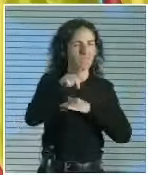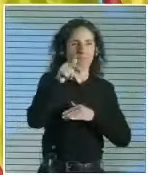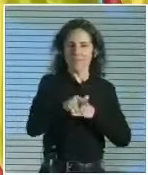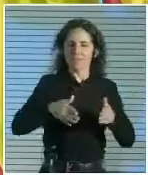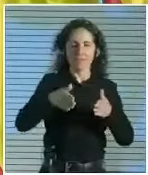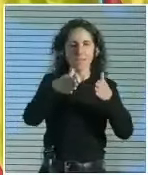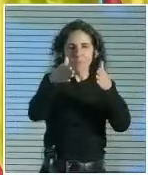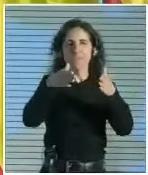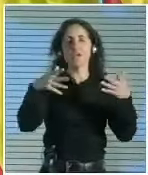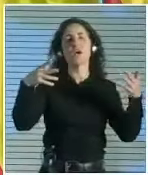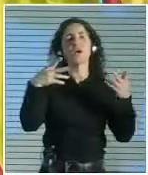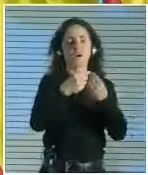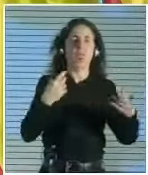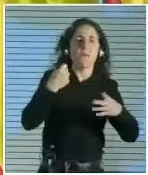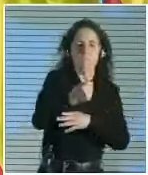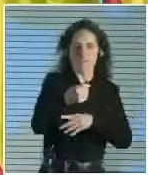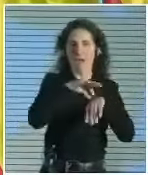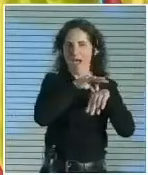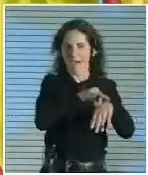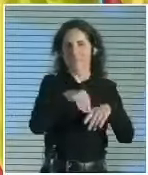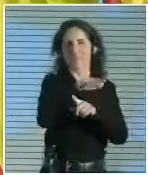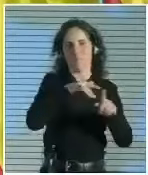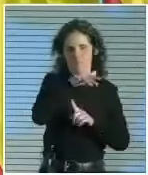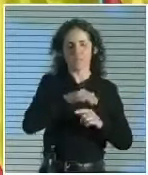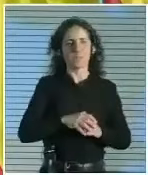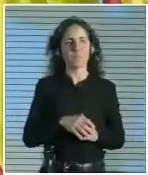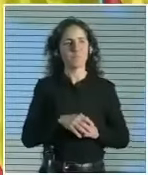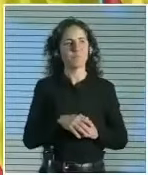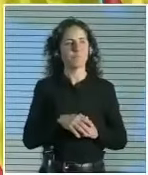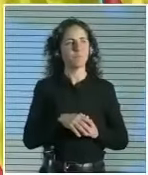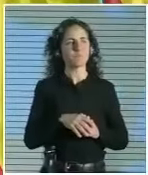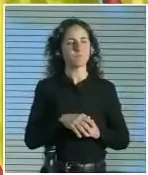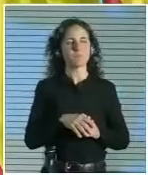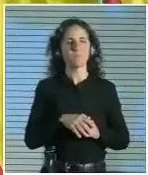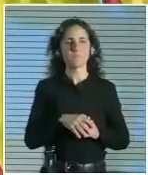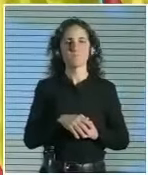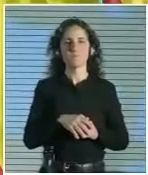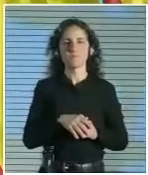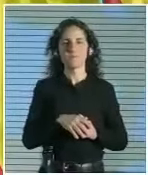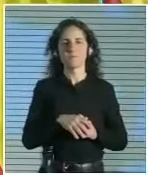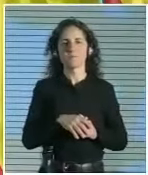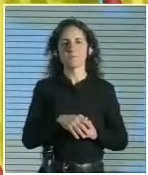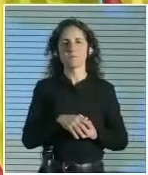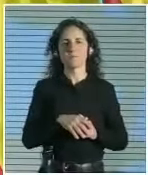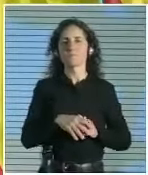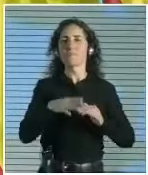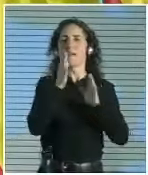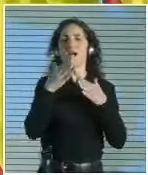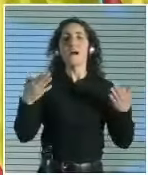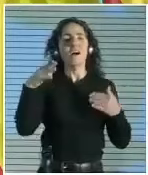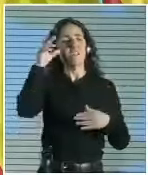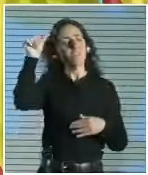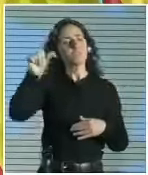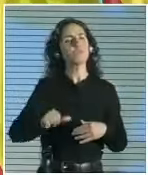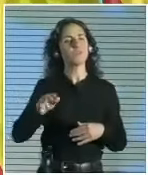to, let's hear now from our one long-time partner of One Planet, which is Booking.com, our second